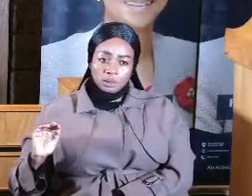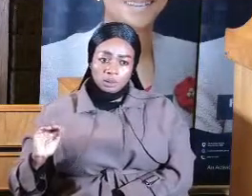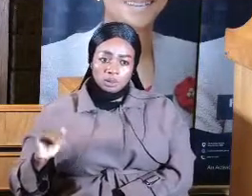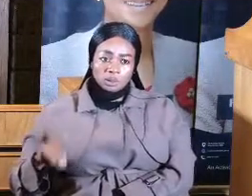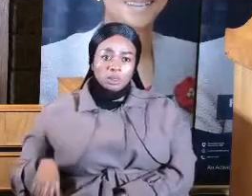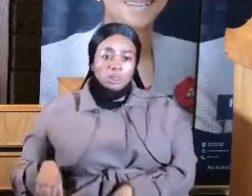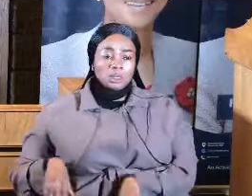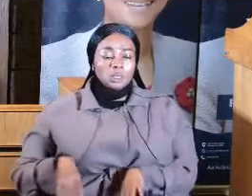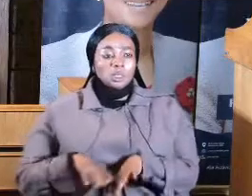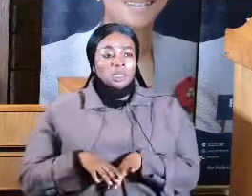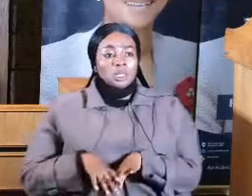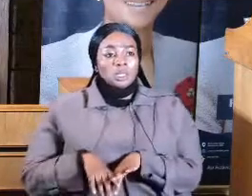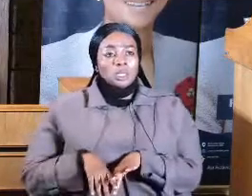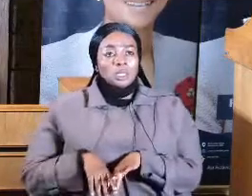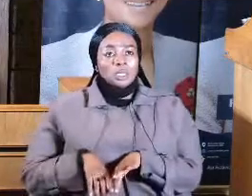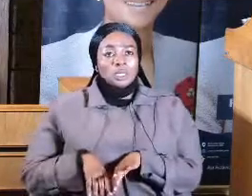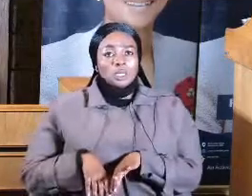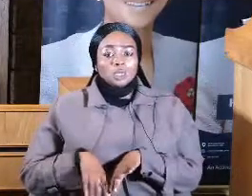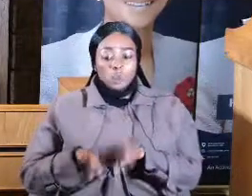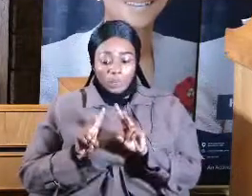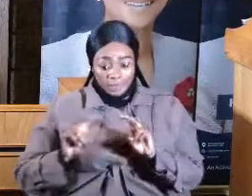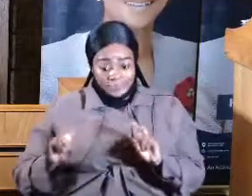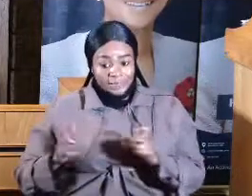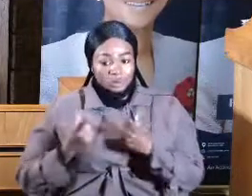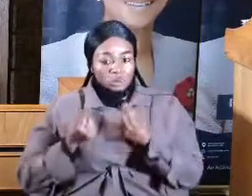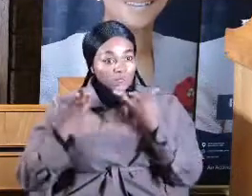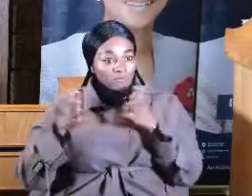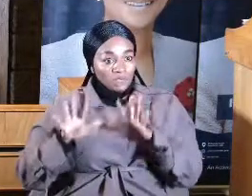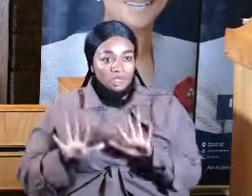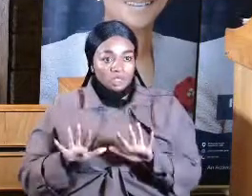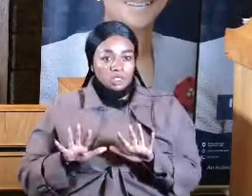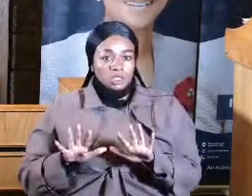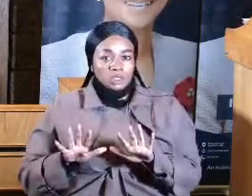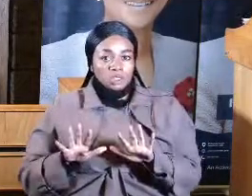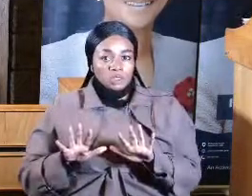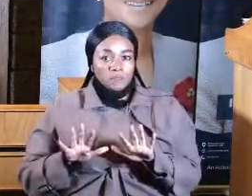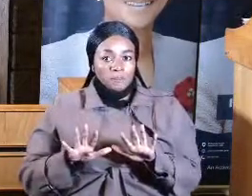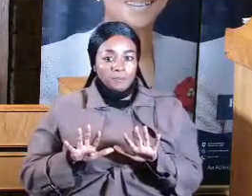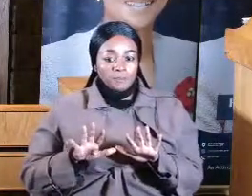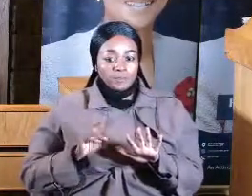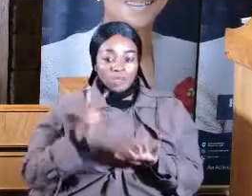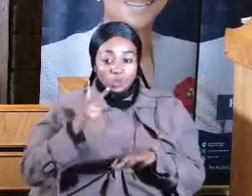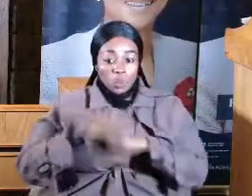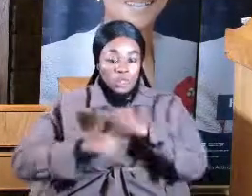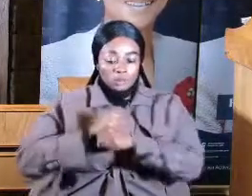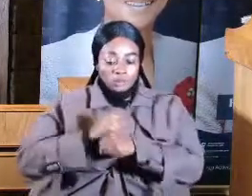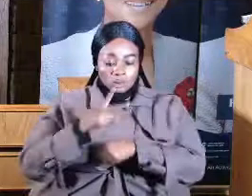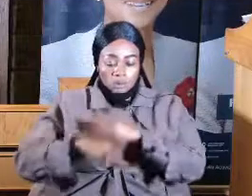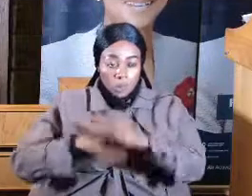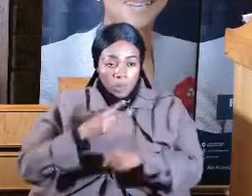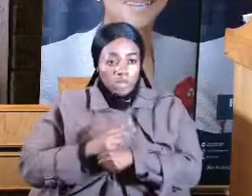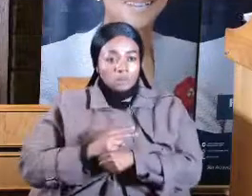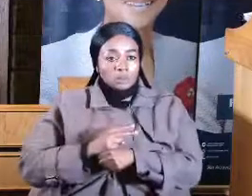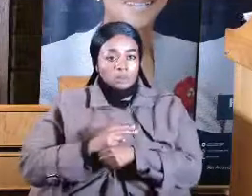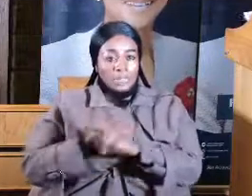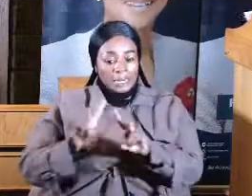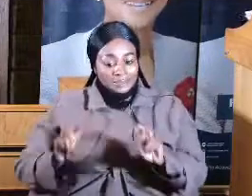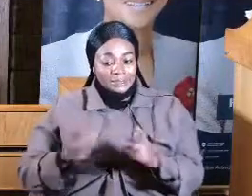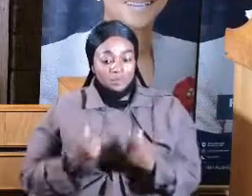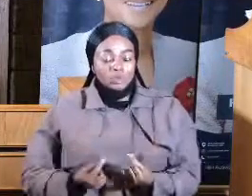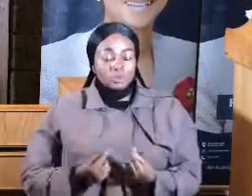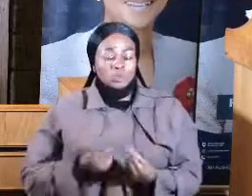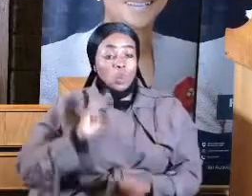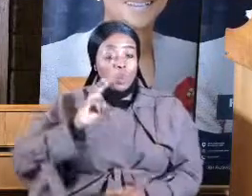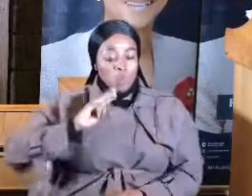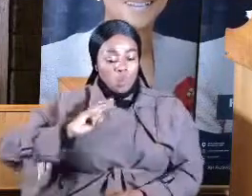HIV antenatal survey that is conducted every 2 years. So women have a lot of challenges